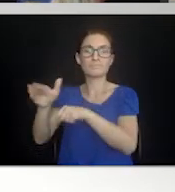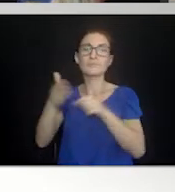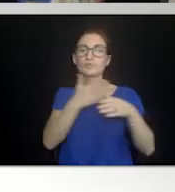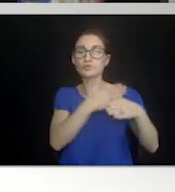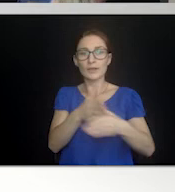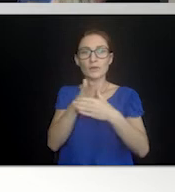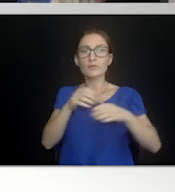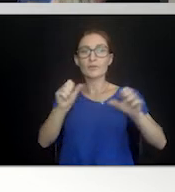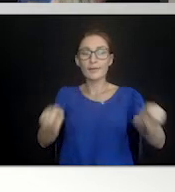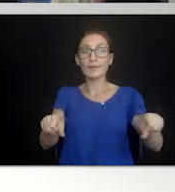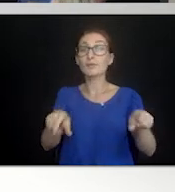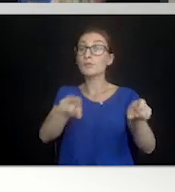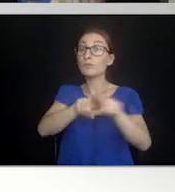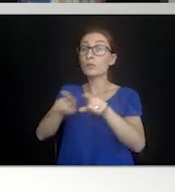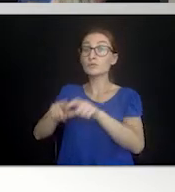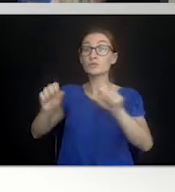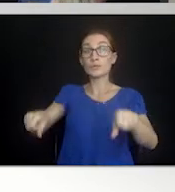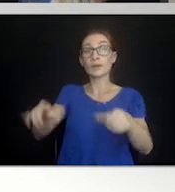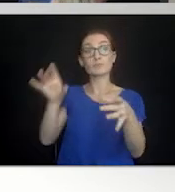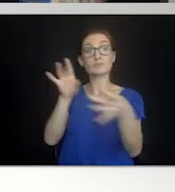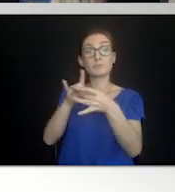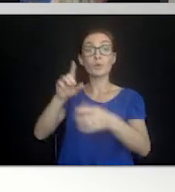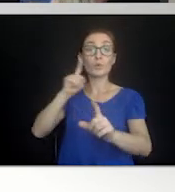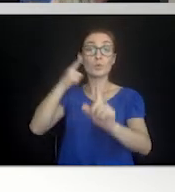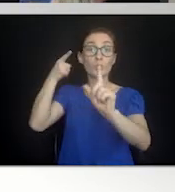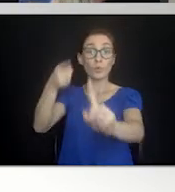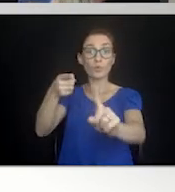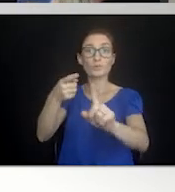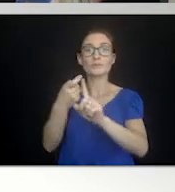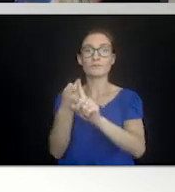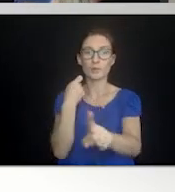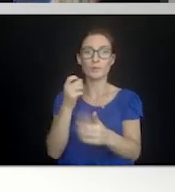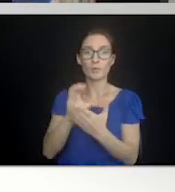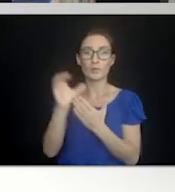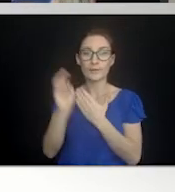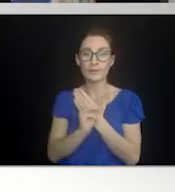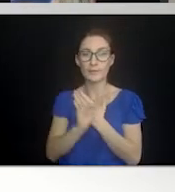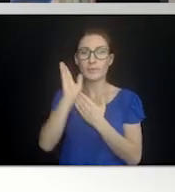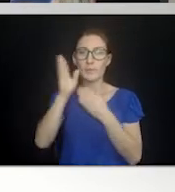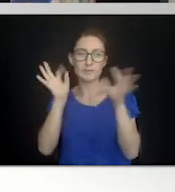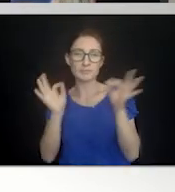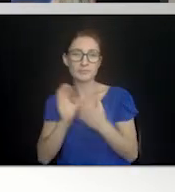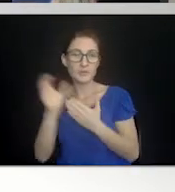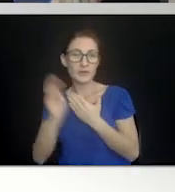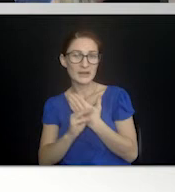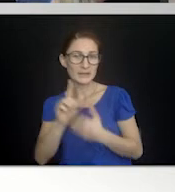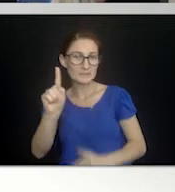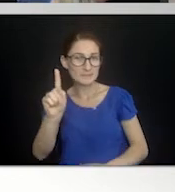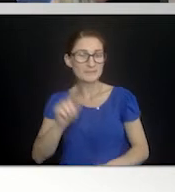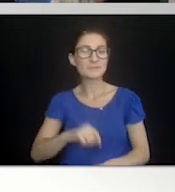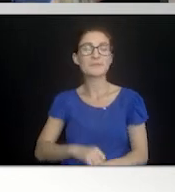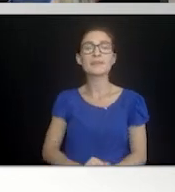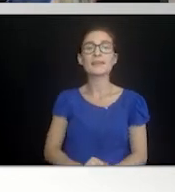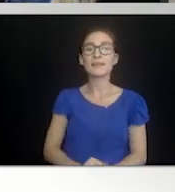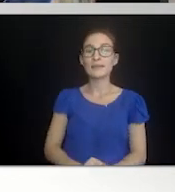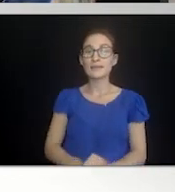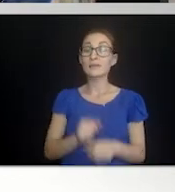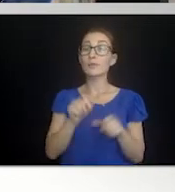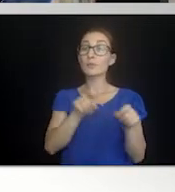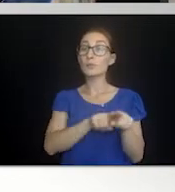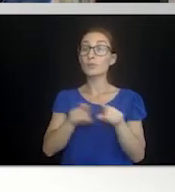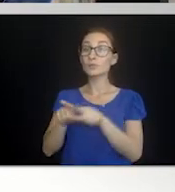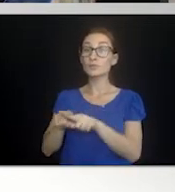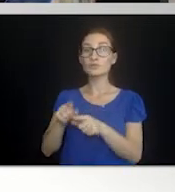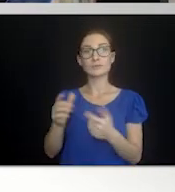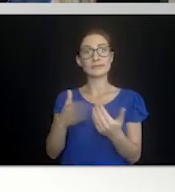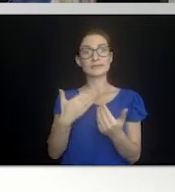also connect goals that you will create that will come out of the curriculum, which I'll get to in a second. Also, there's